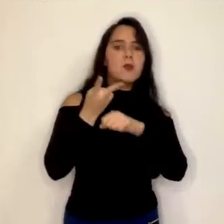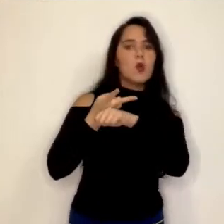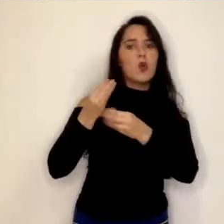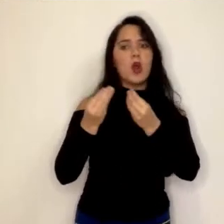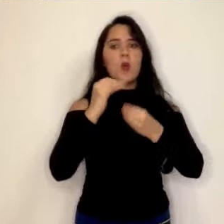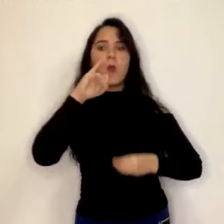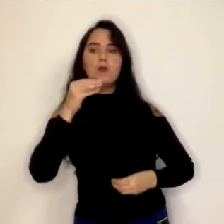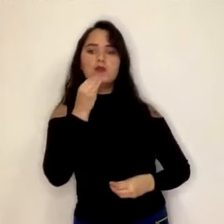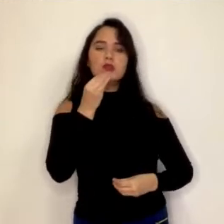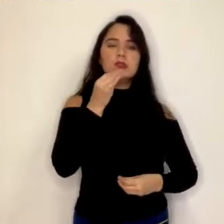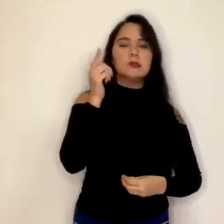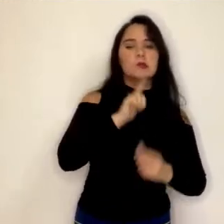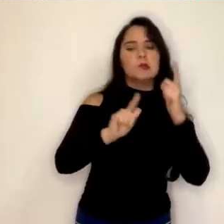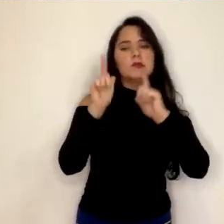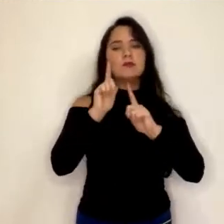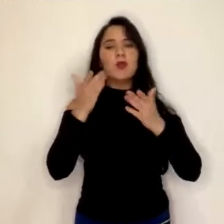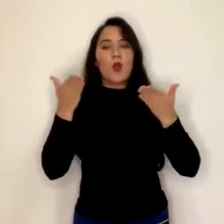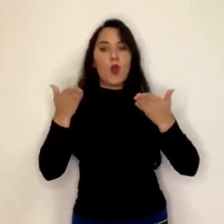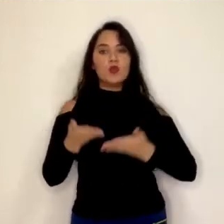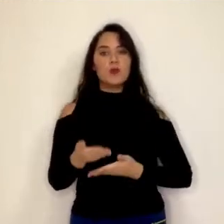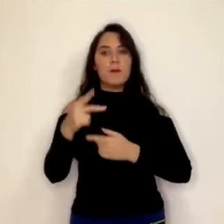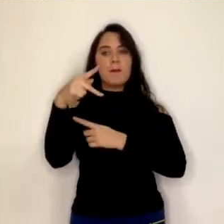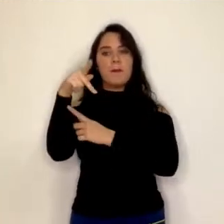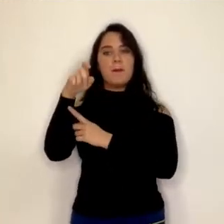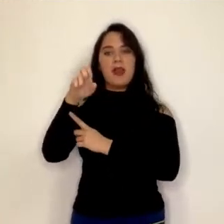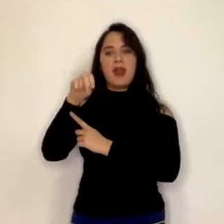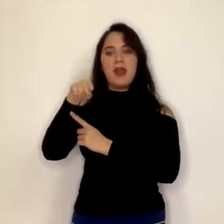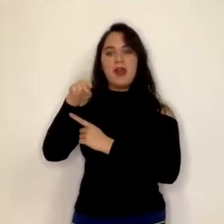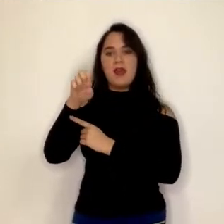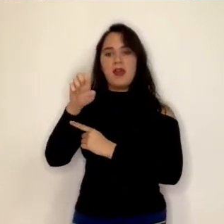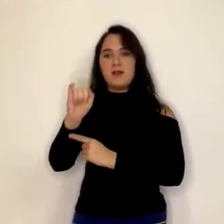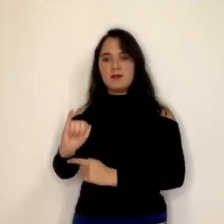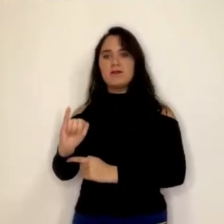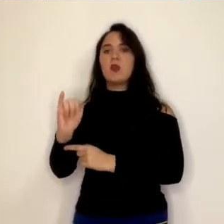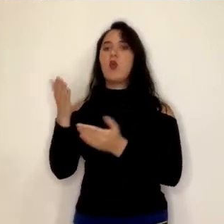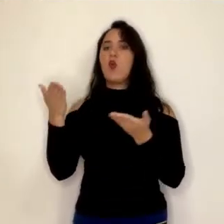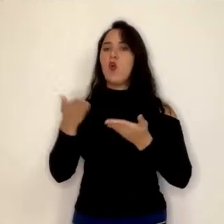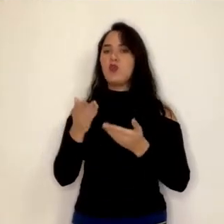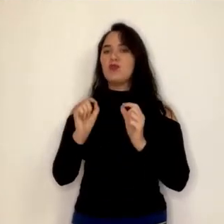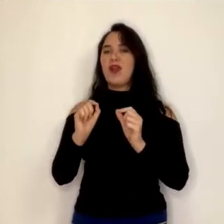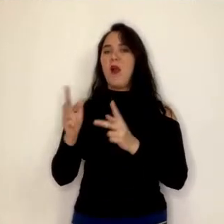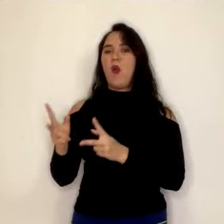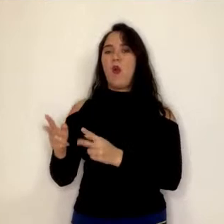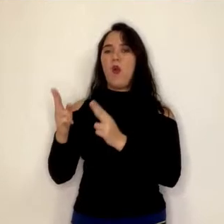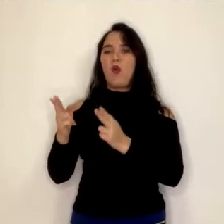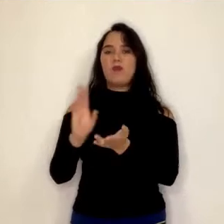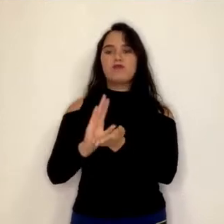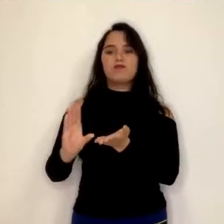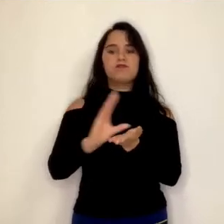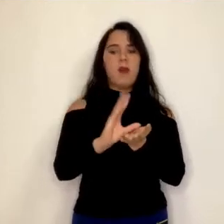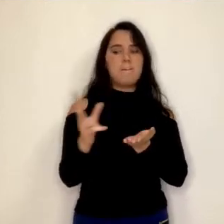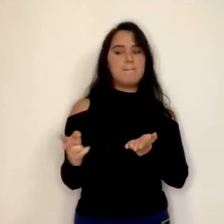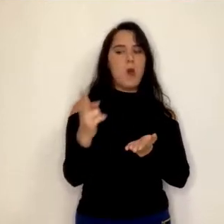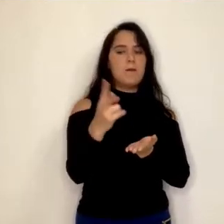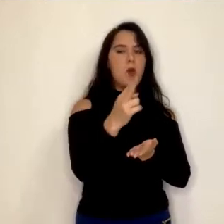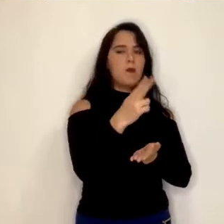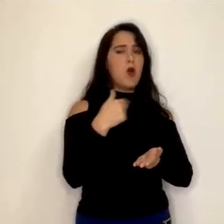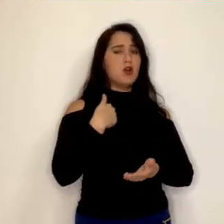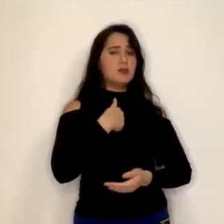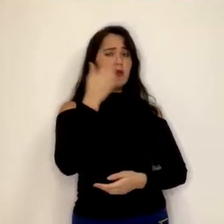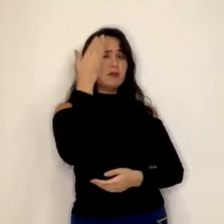better educational opportunities. As we know, there's now a serious compromise to this